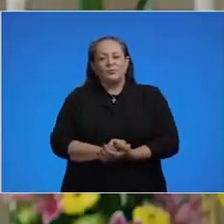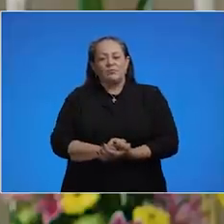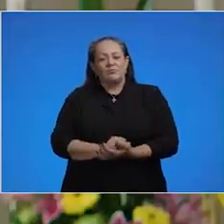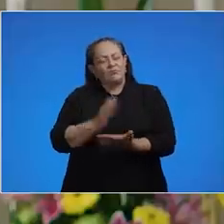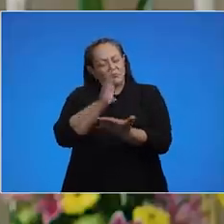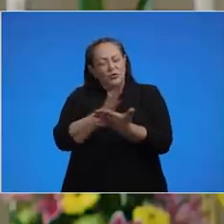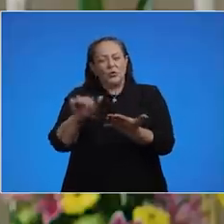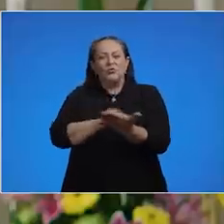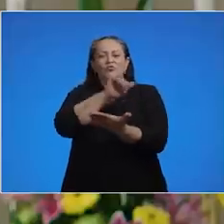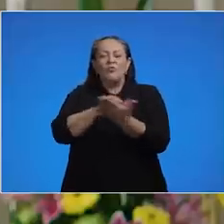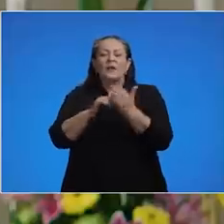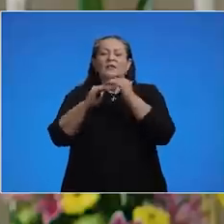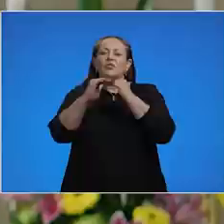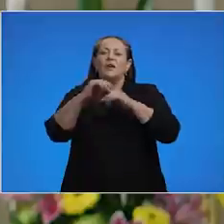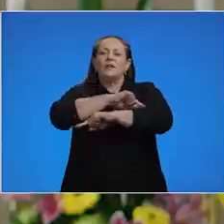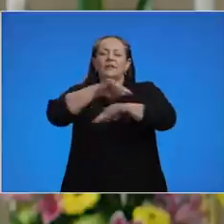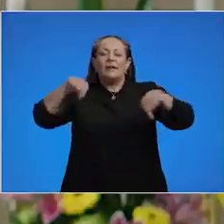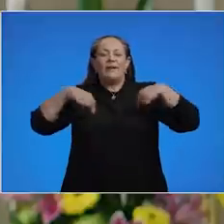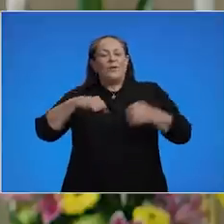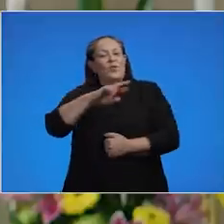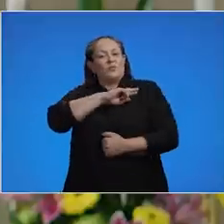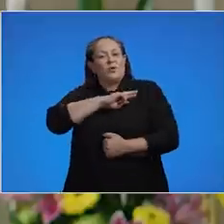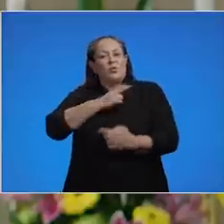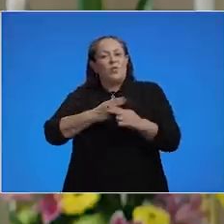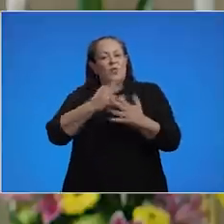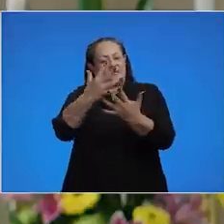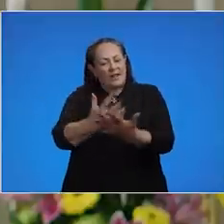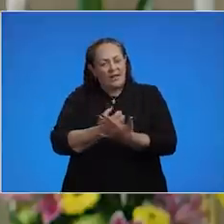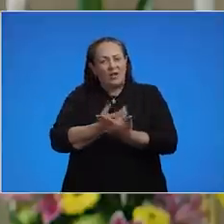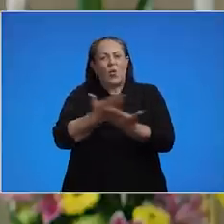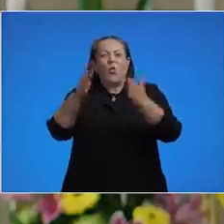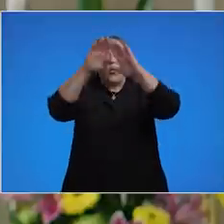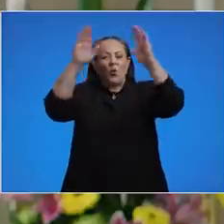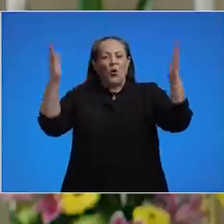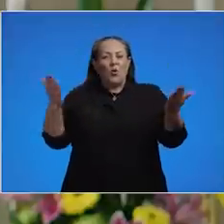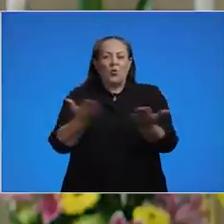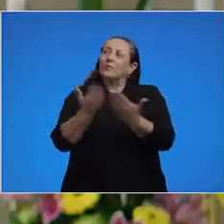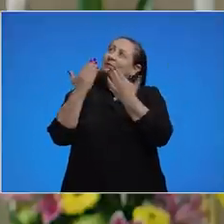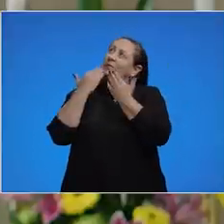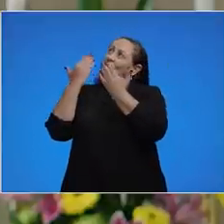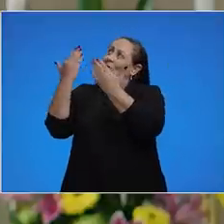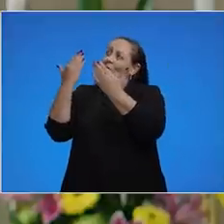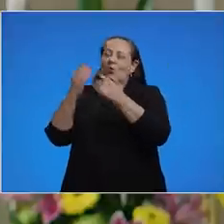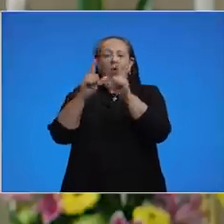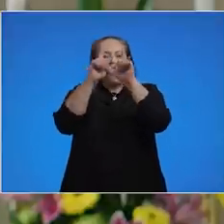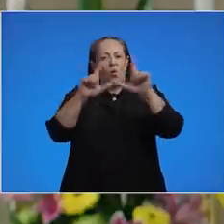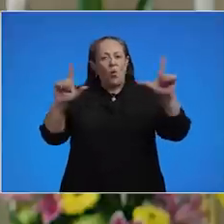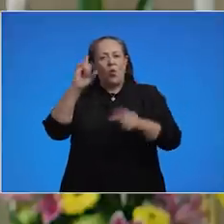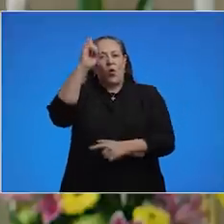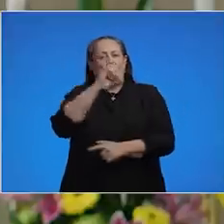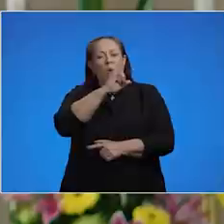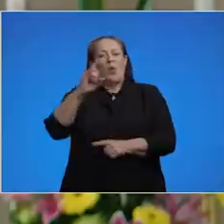It is right and just. It is truly right and just, our duty and our salvation, always and everywhere to give you